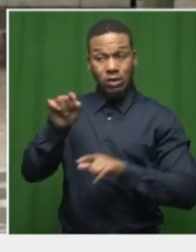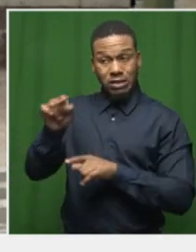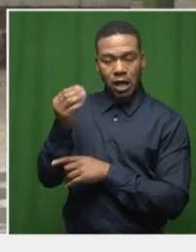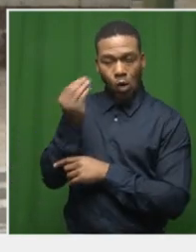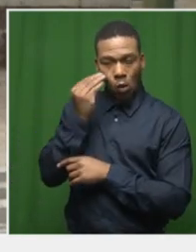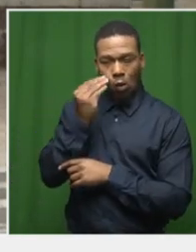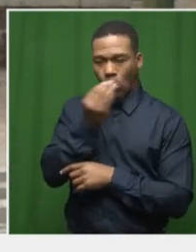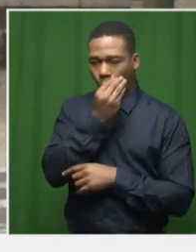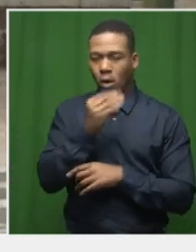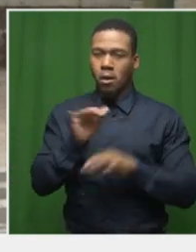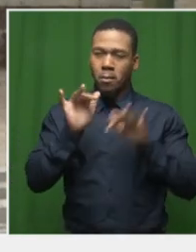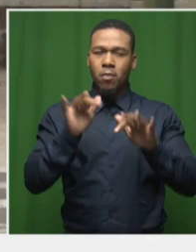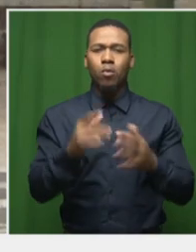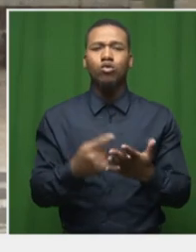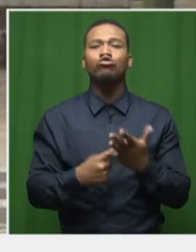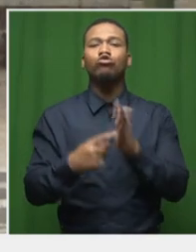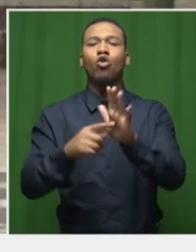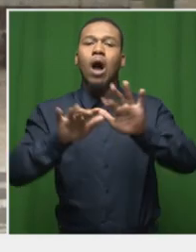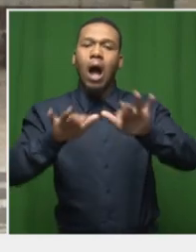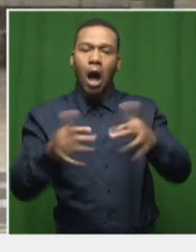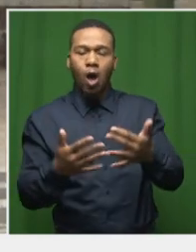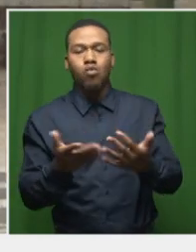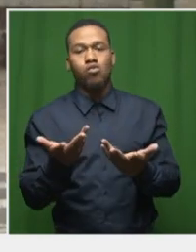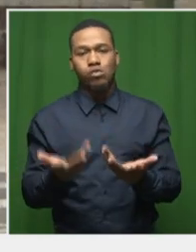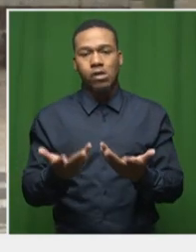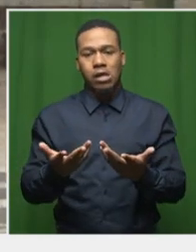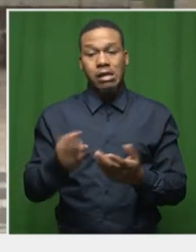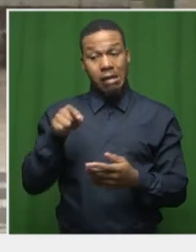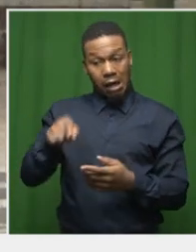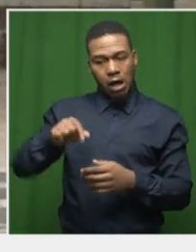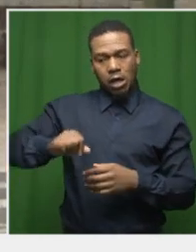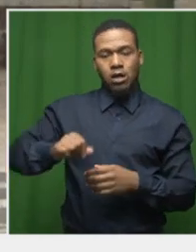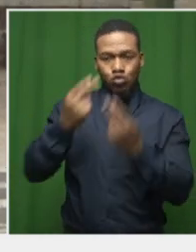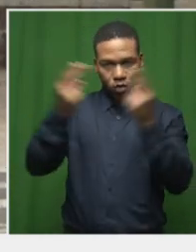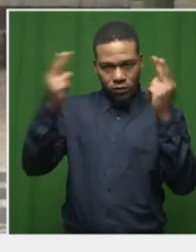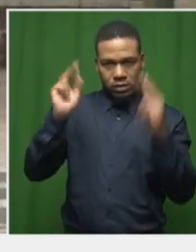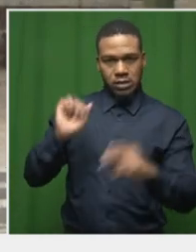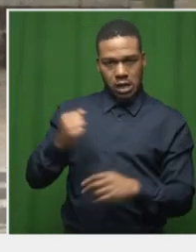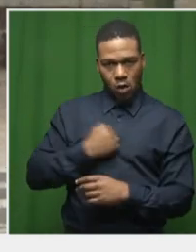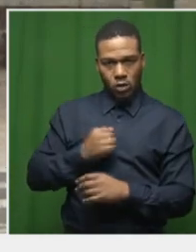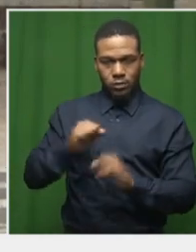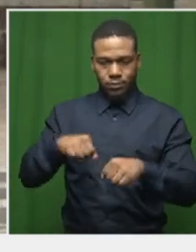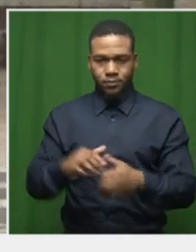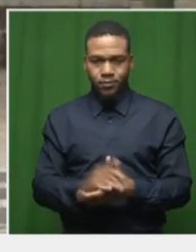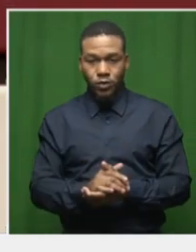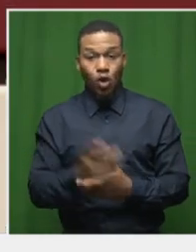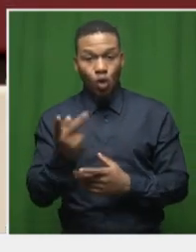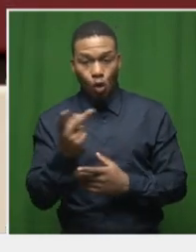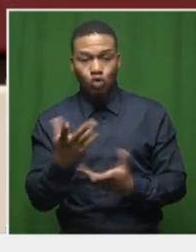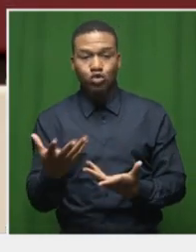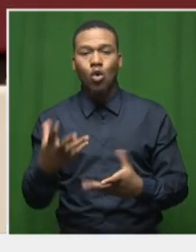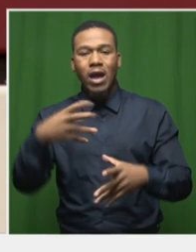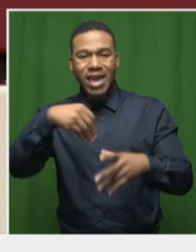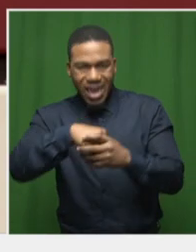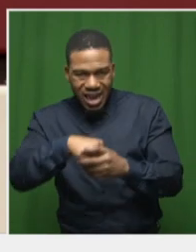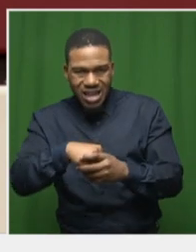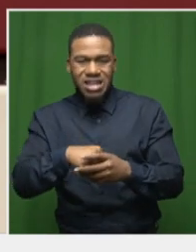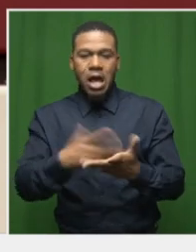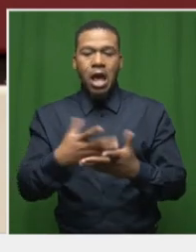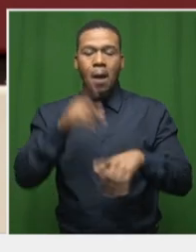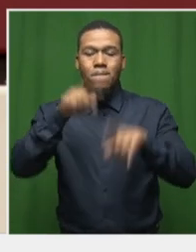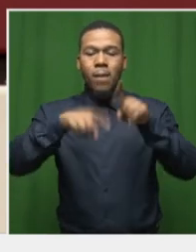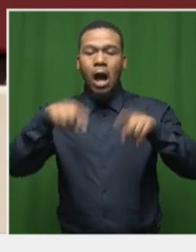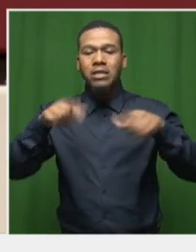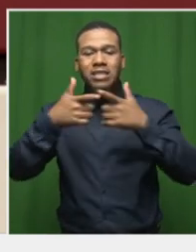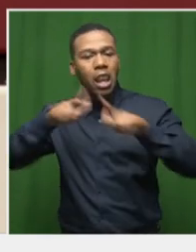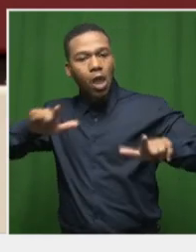language, can be reflected on in the experience of this university, and that of course within the multilingual environment that we foster and